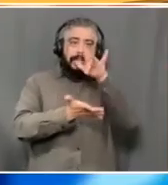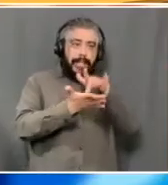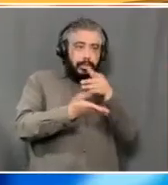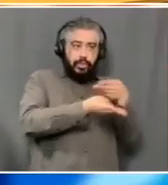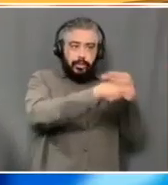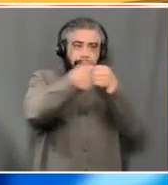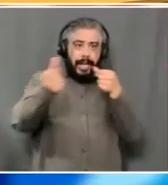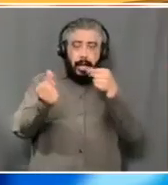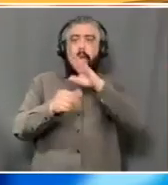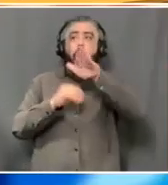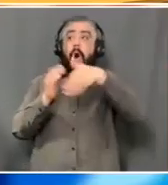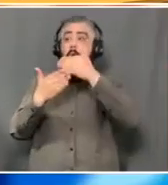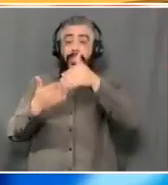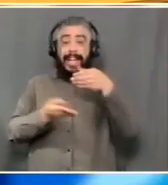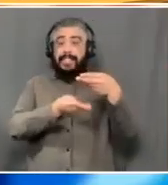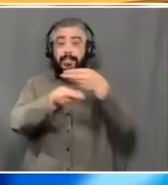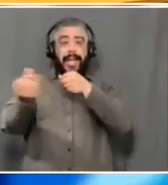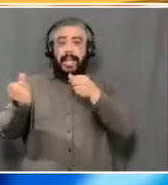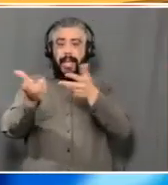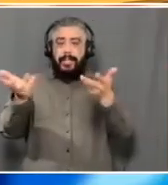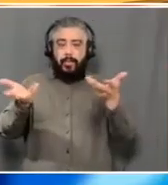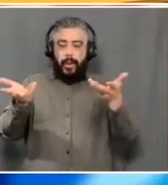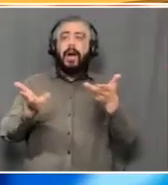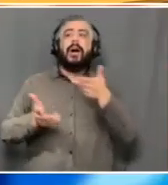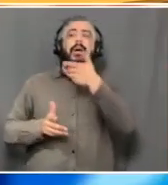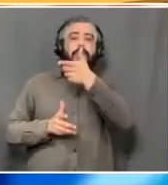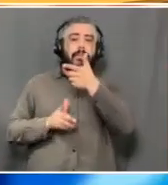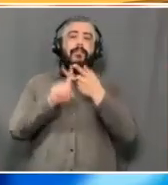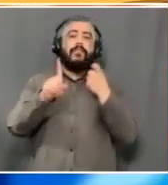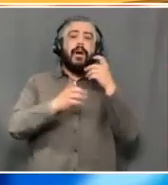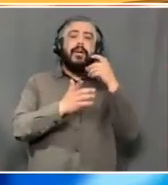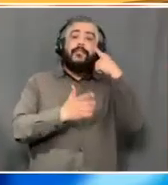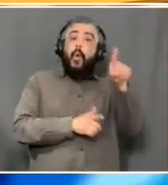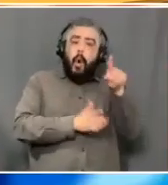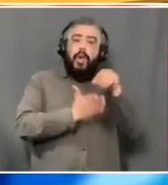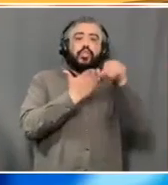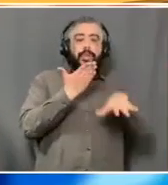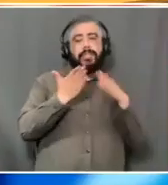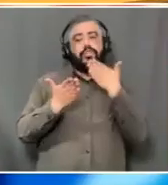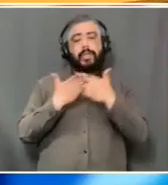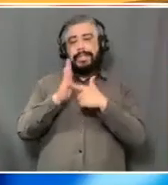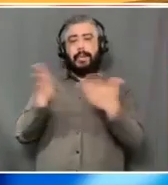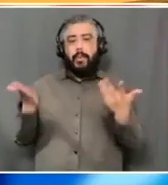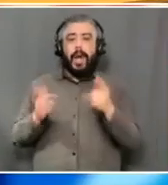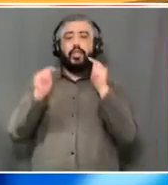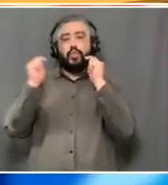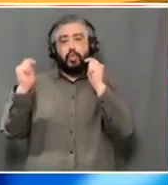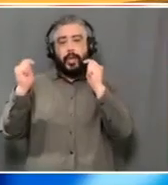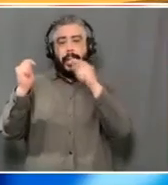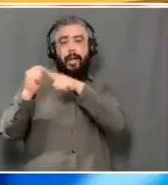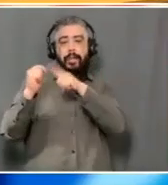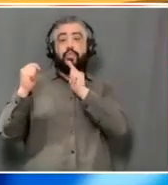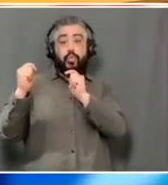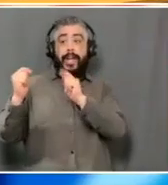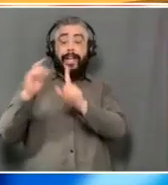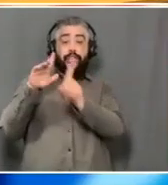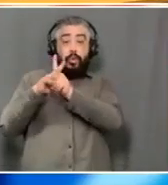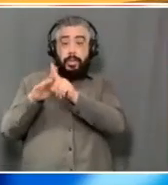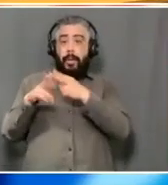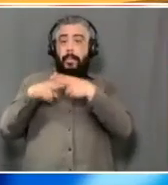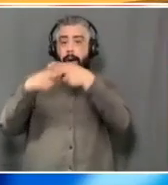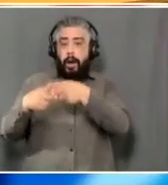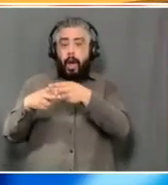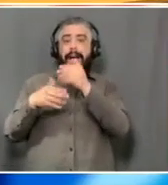that spending is on behalf of students. So a good example is tutoring. Even though tutoring shows up as a